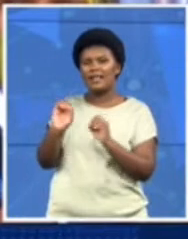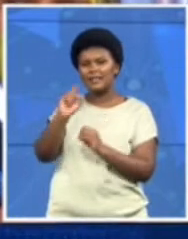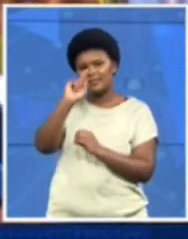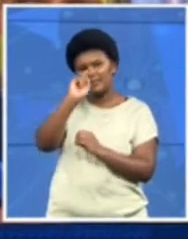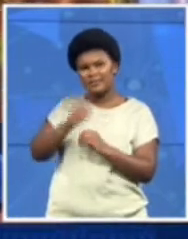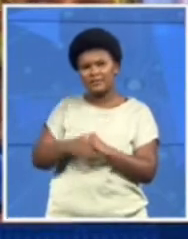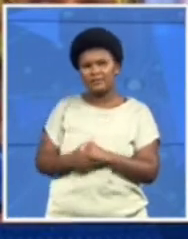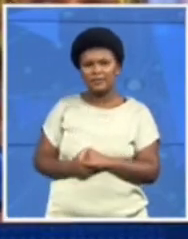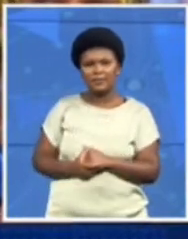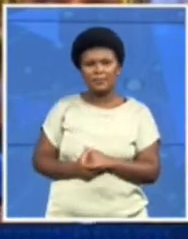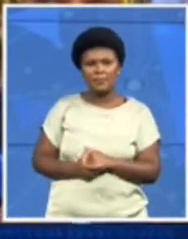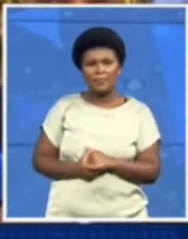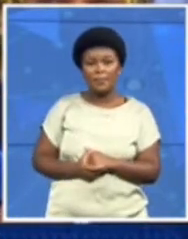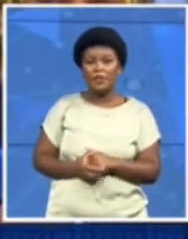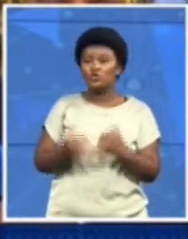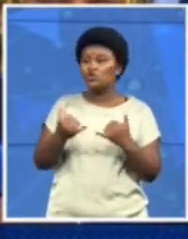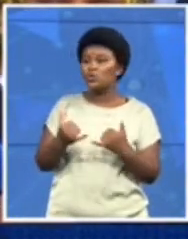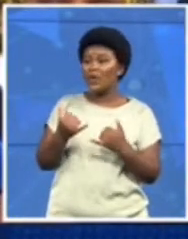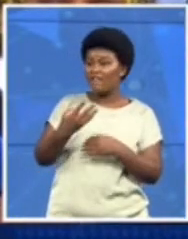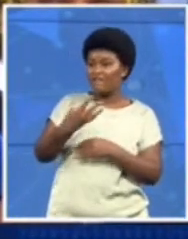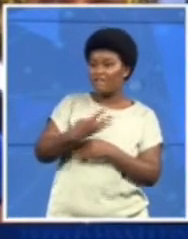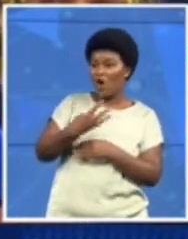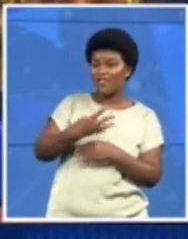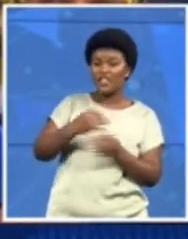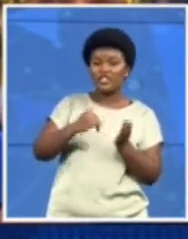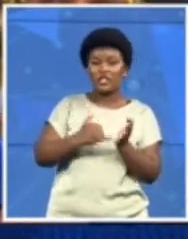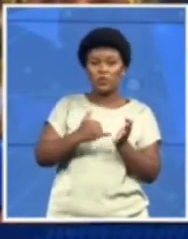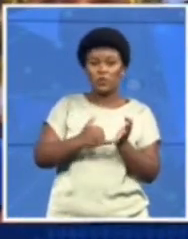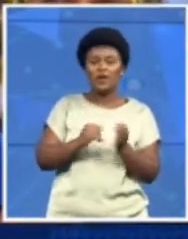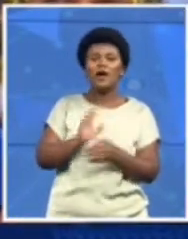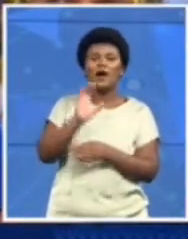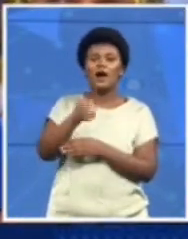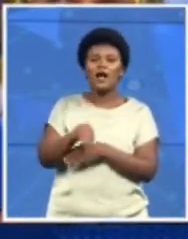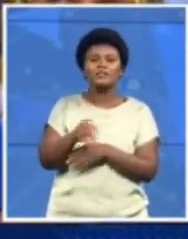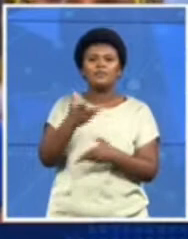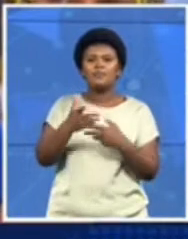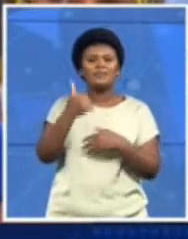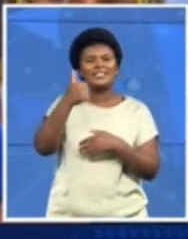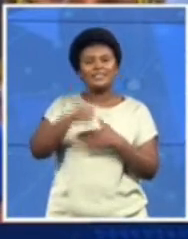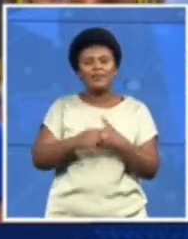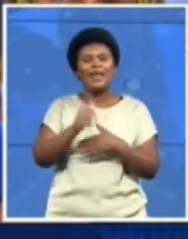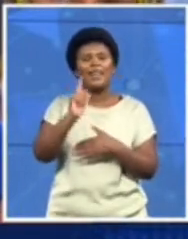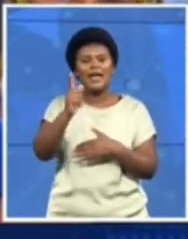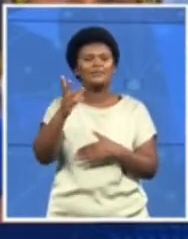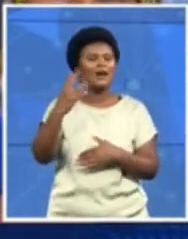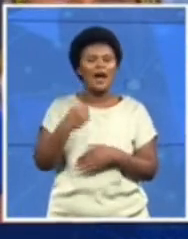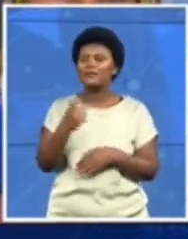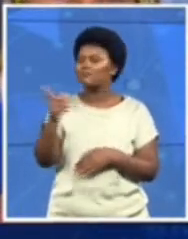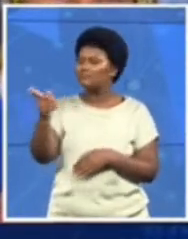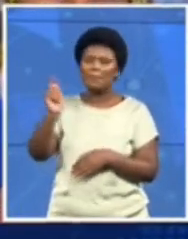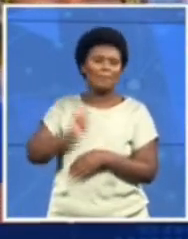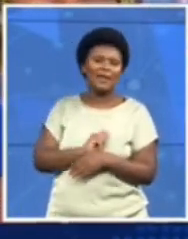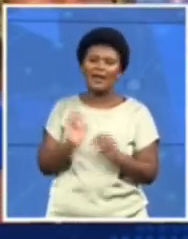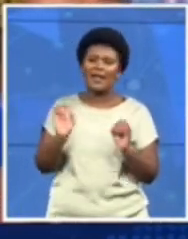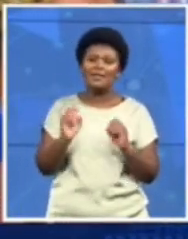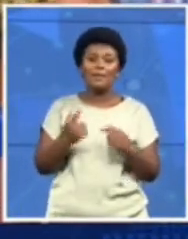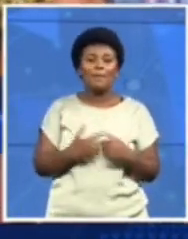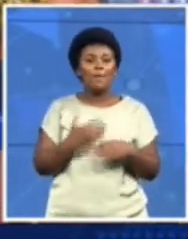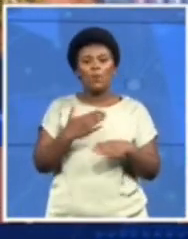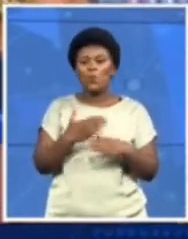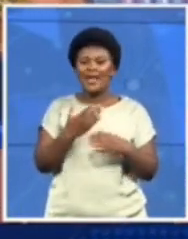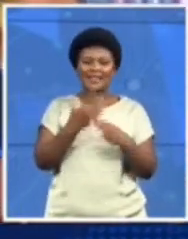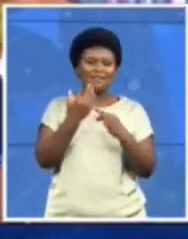4th. Then you ask me maybe 6 months later. It's pro bono. There is absolutely nothing in my pocket